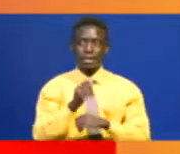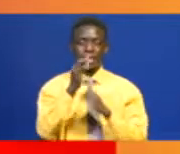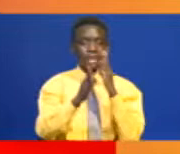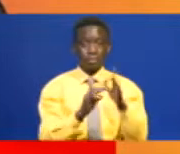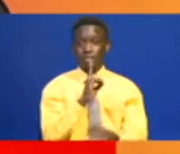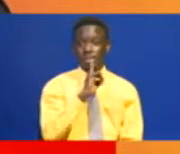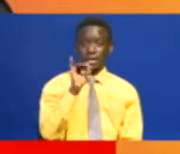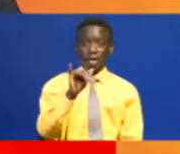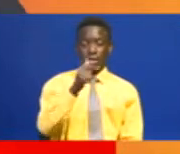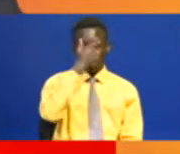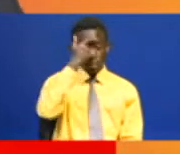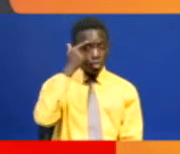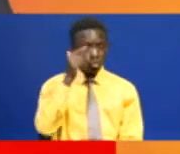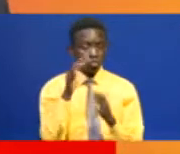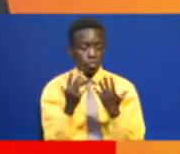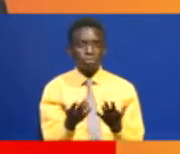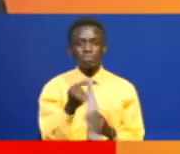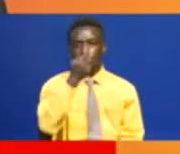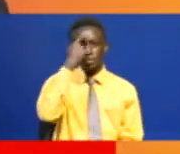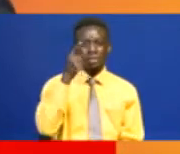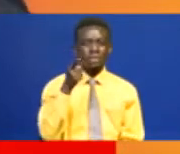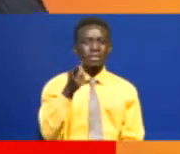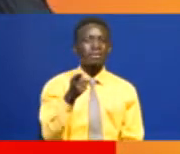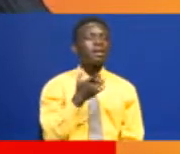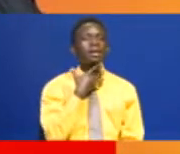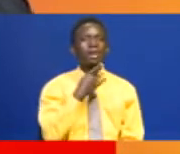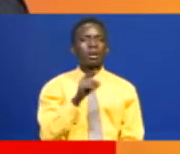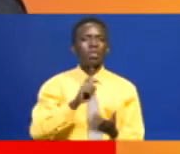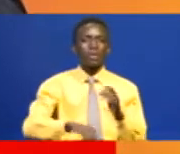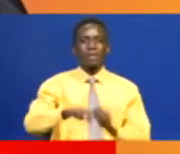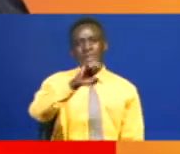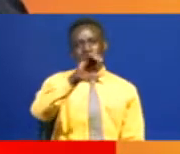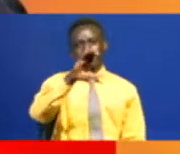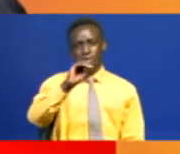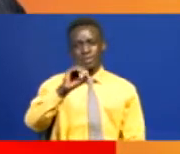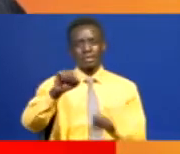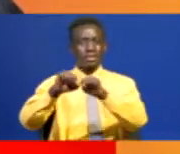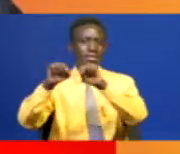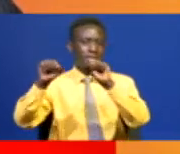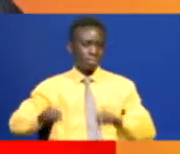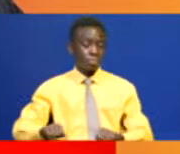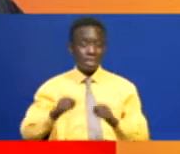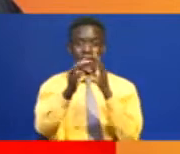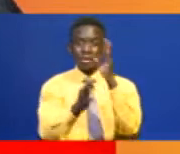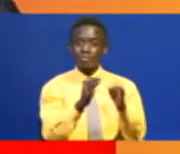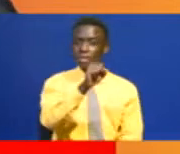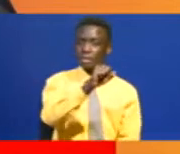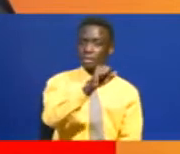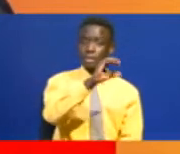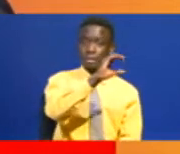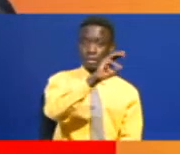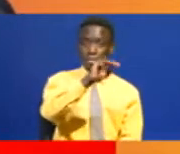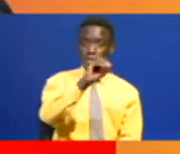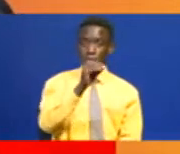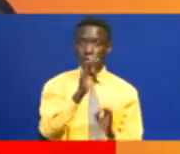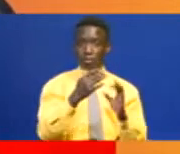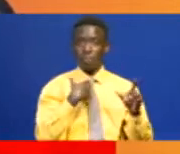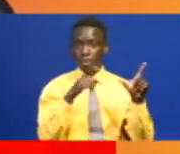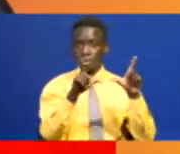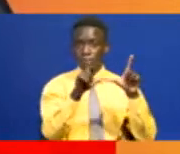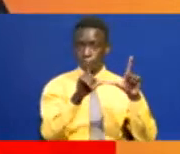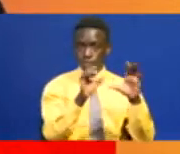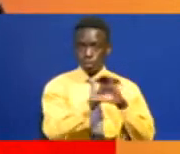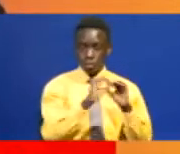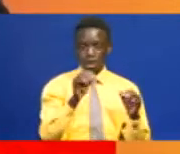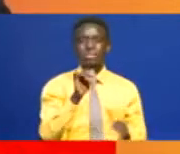it so, because it is the ecosystem. If the CMOs do not have licenses, which is the work of